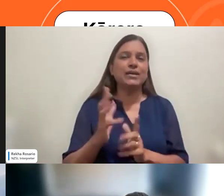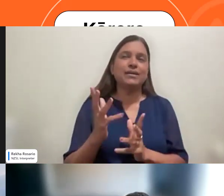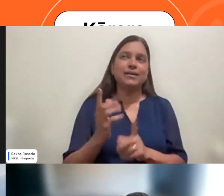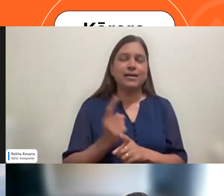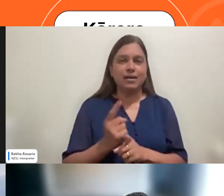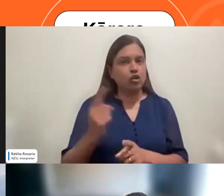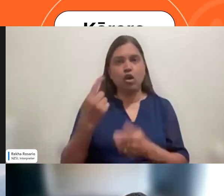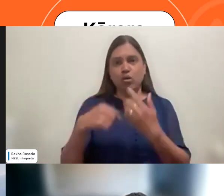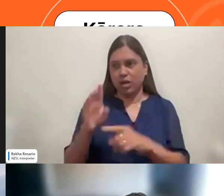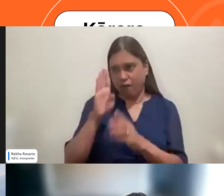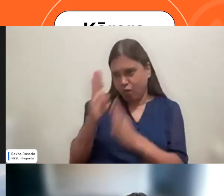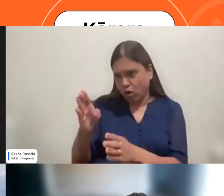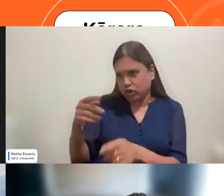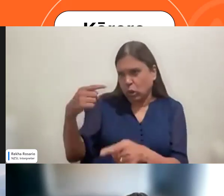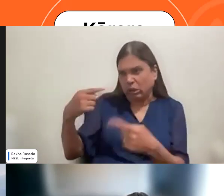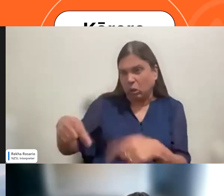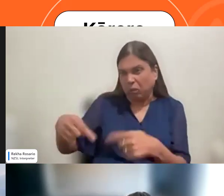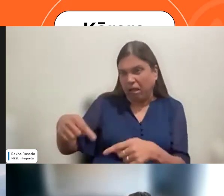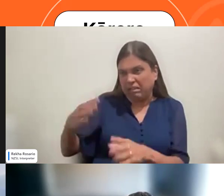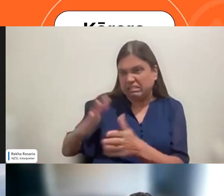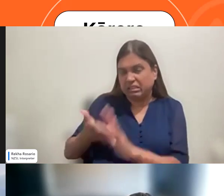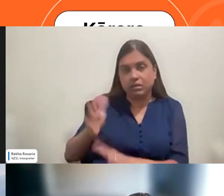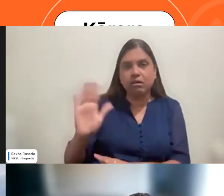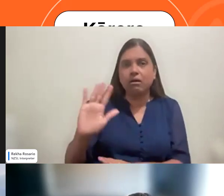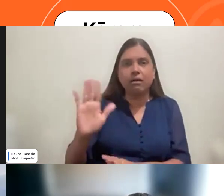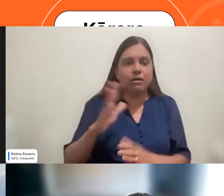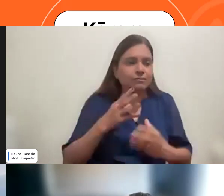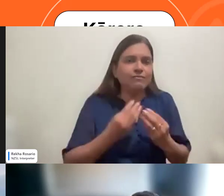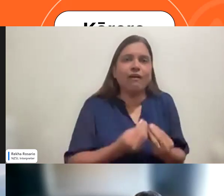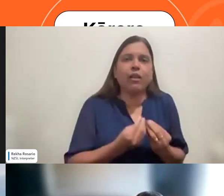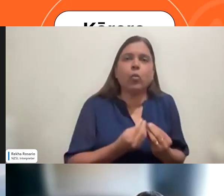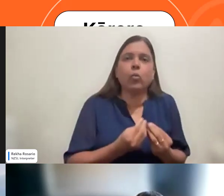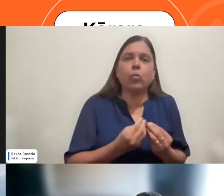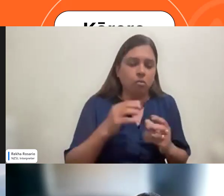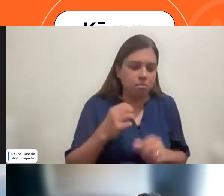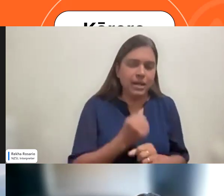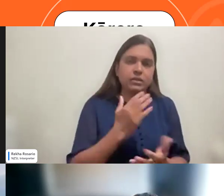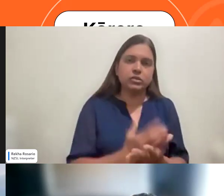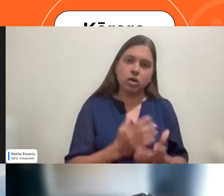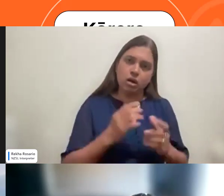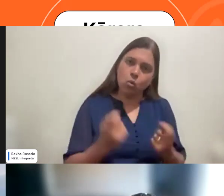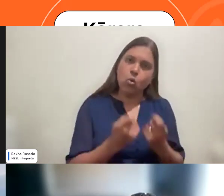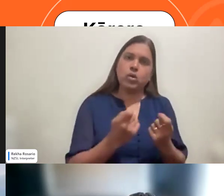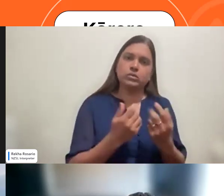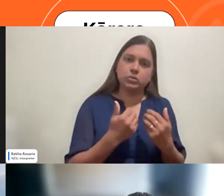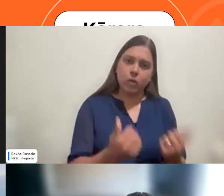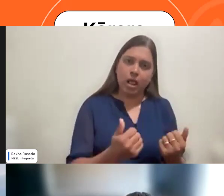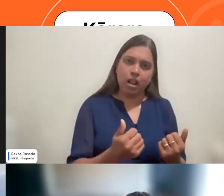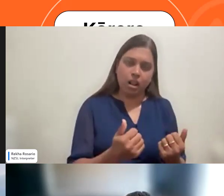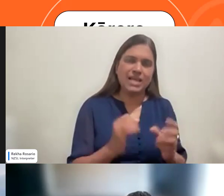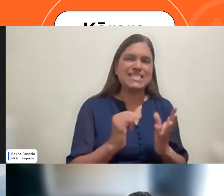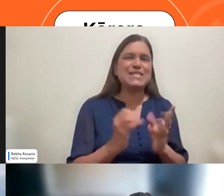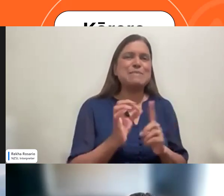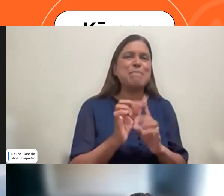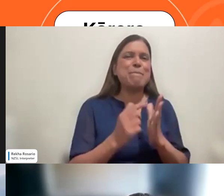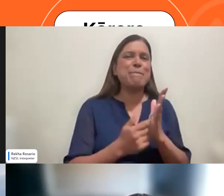compliance. Looking to the future, working to WCAG 2.2, Web